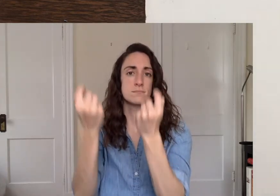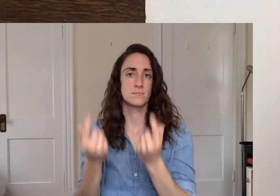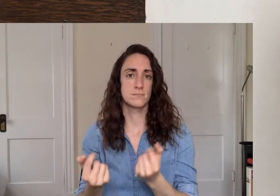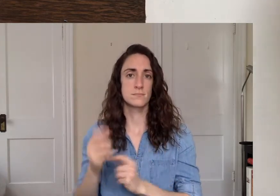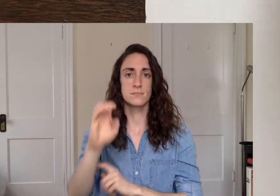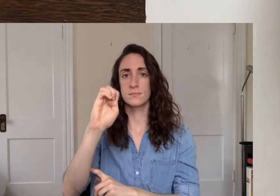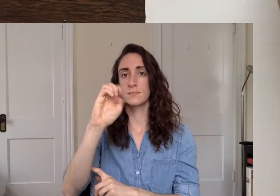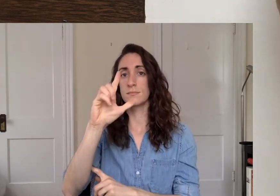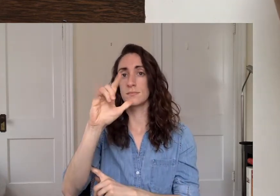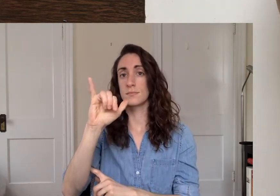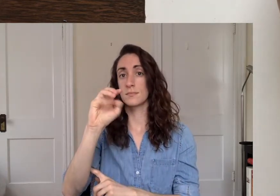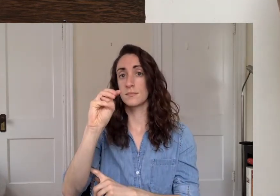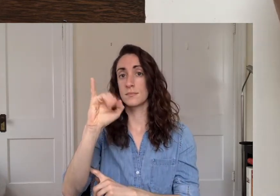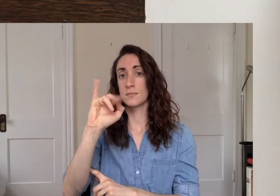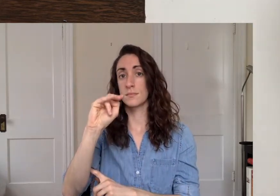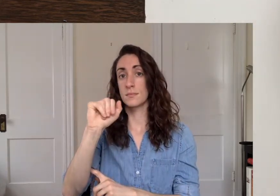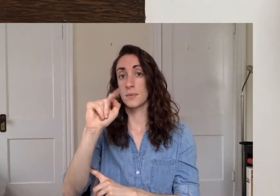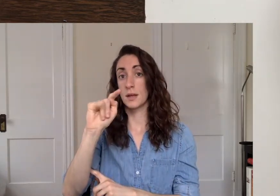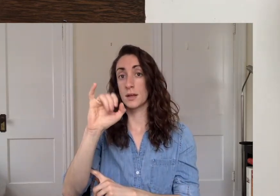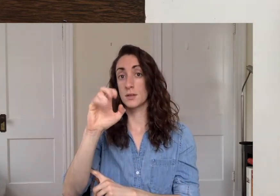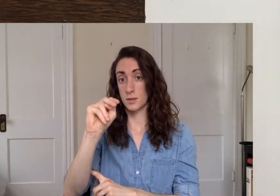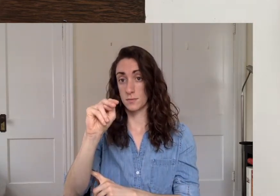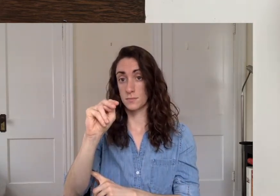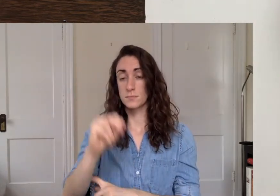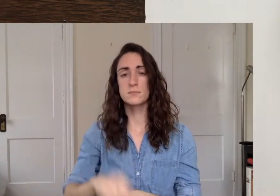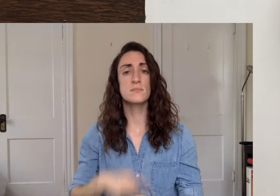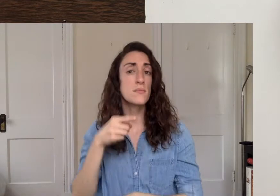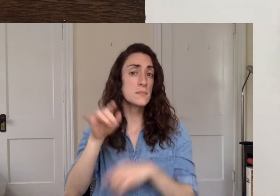The next method is called elimination.